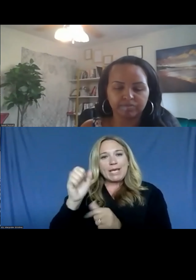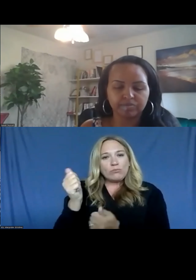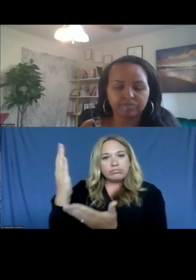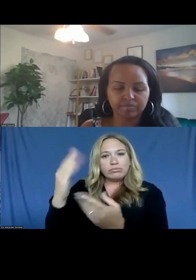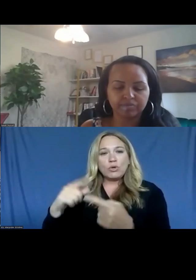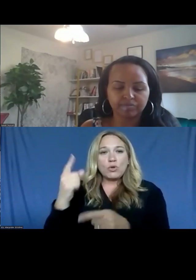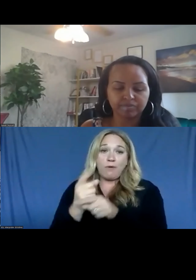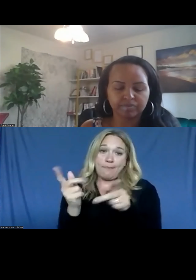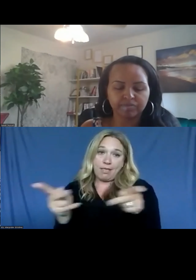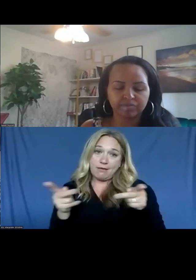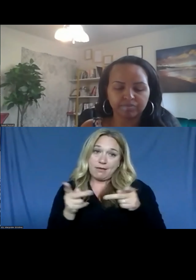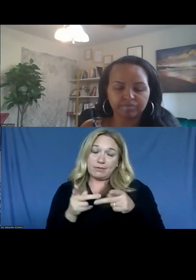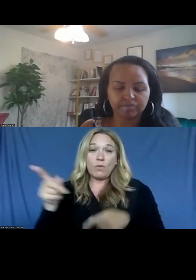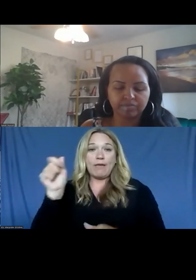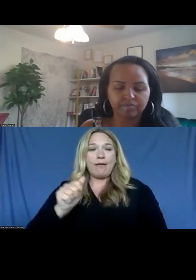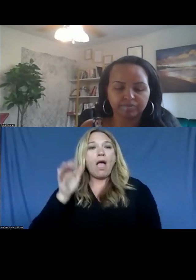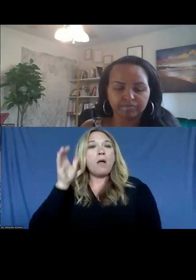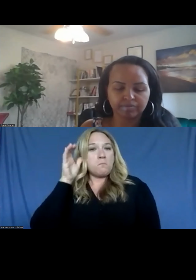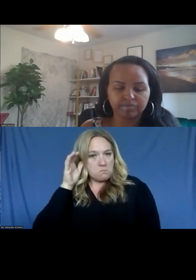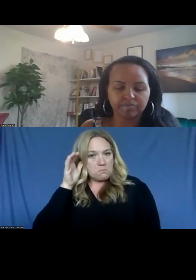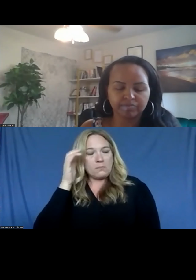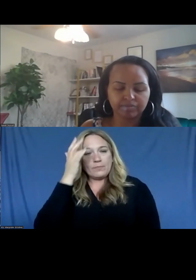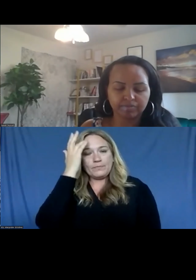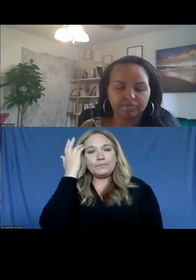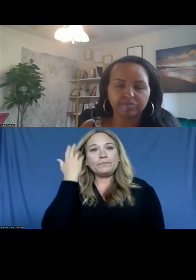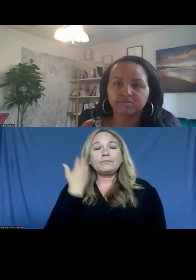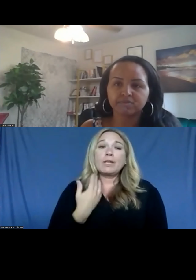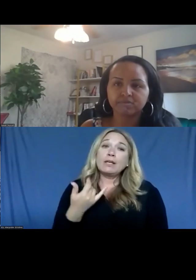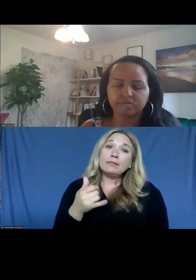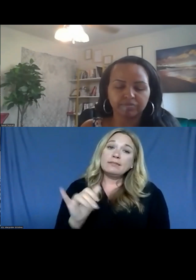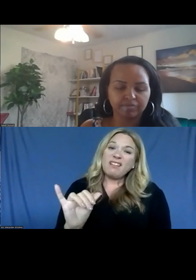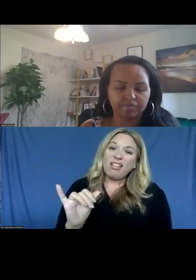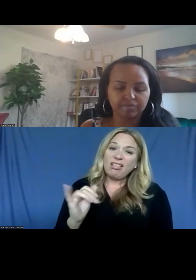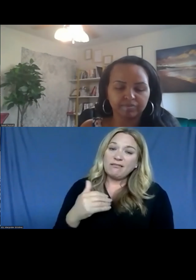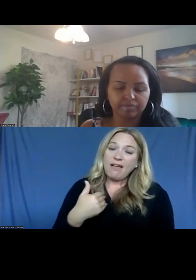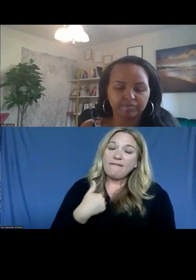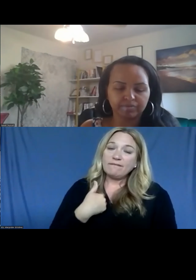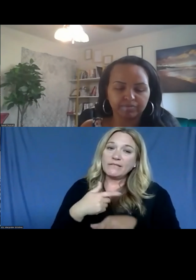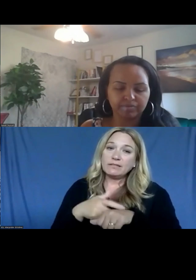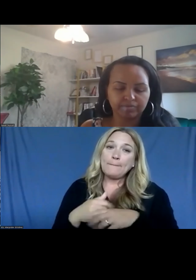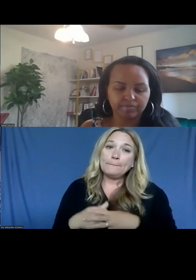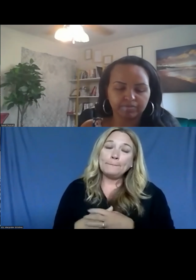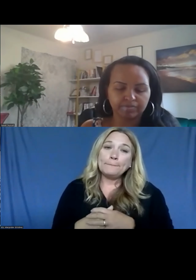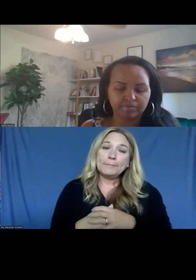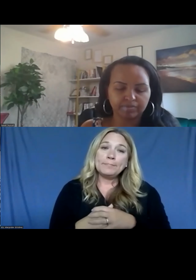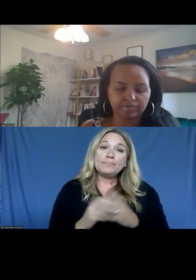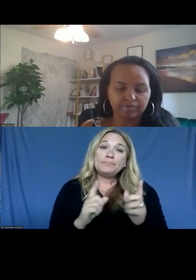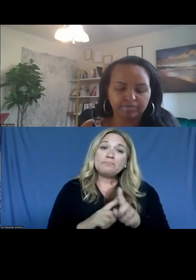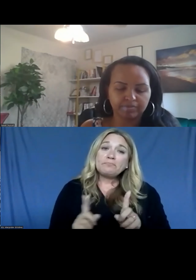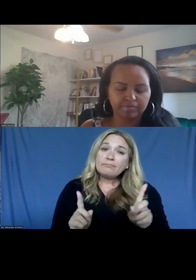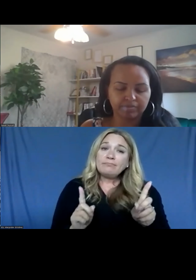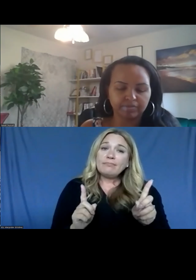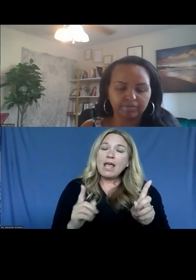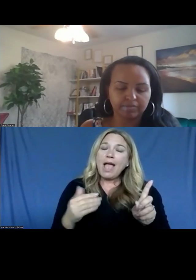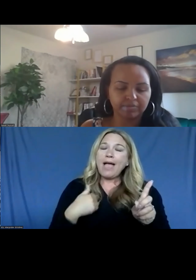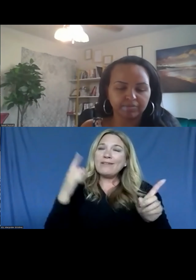listened to. So that would be my advice. There is still time, but there is there's some strategy about